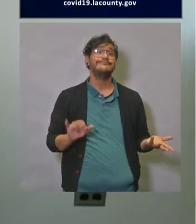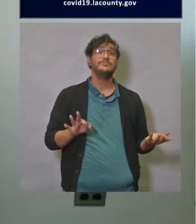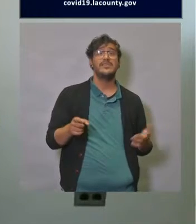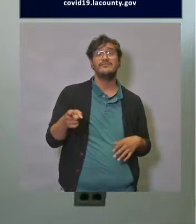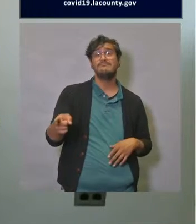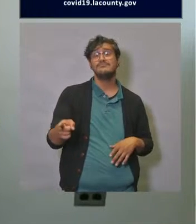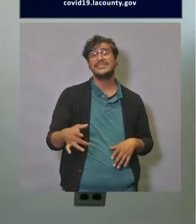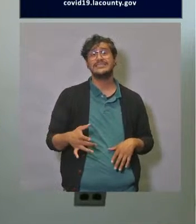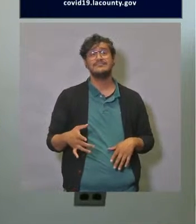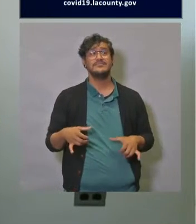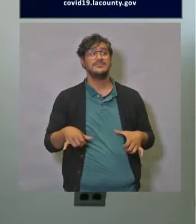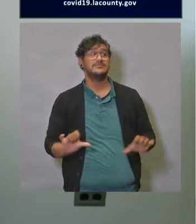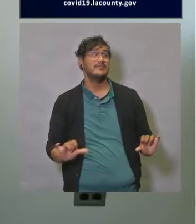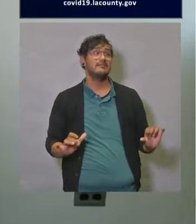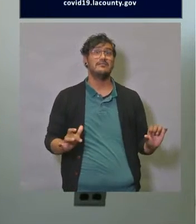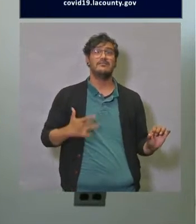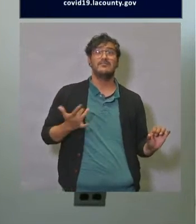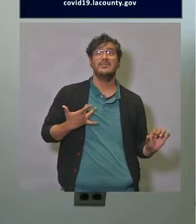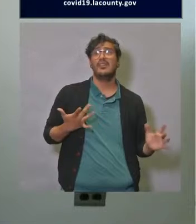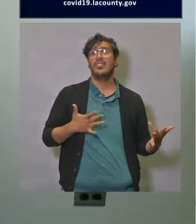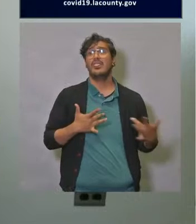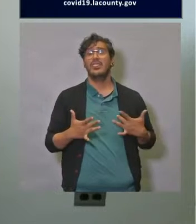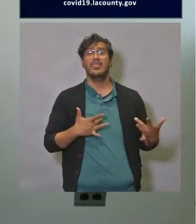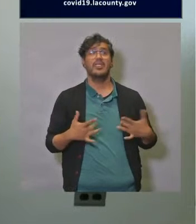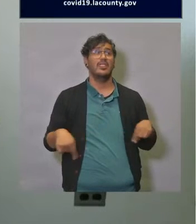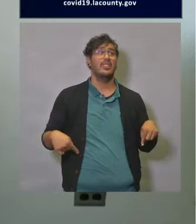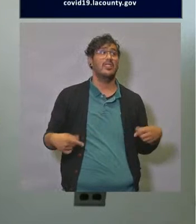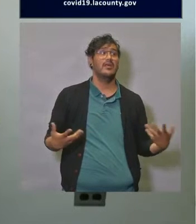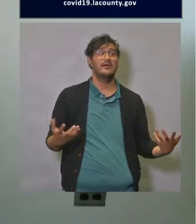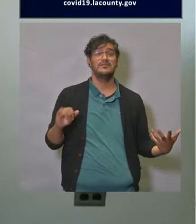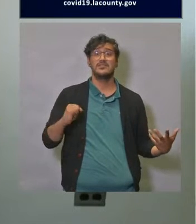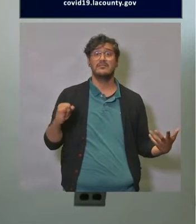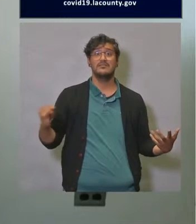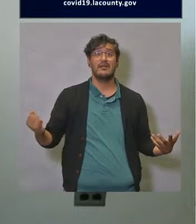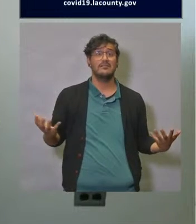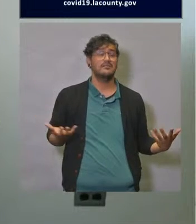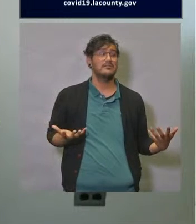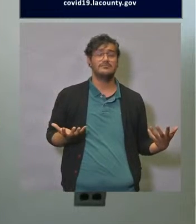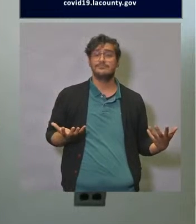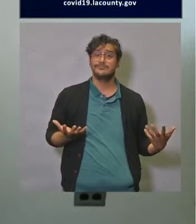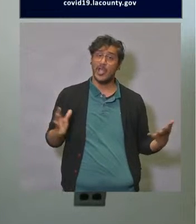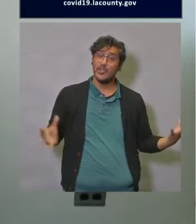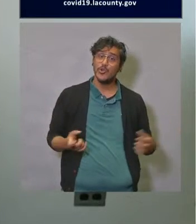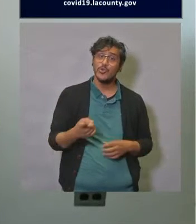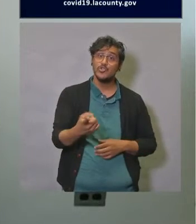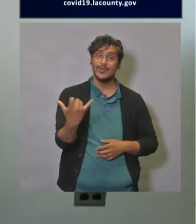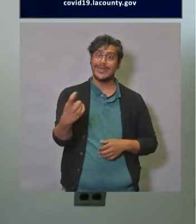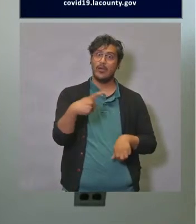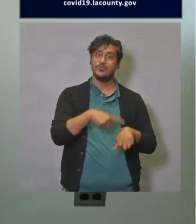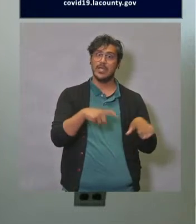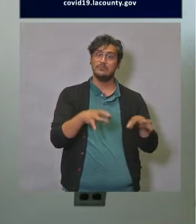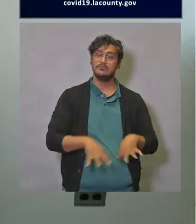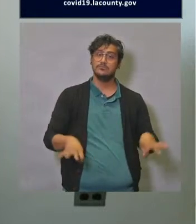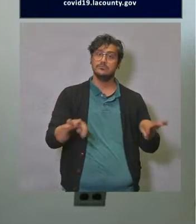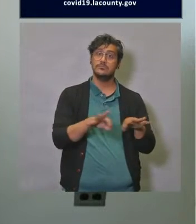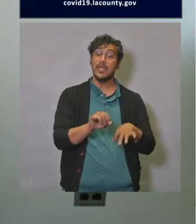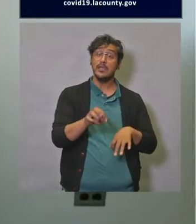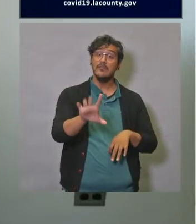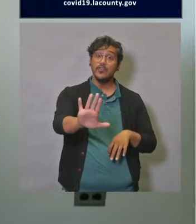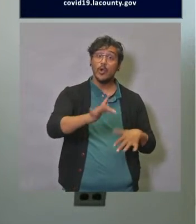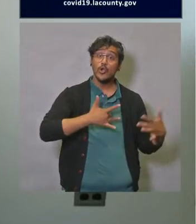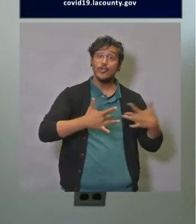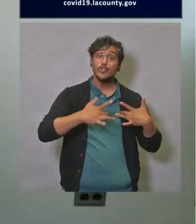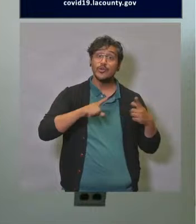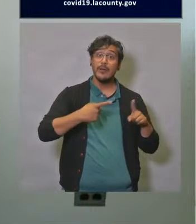really concerned about Johnson & Johnson, I just urge you, because time is now of the essence. If your concern is just